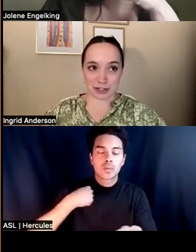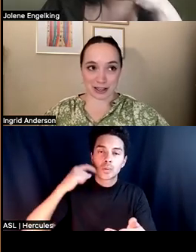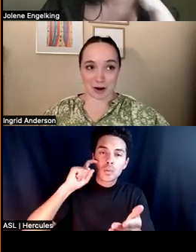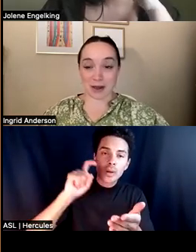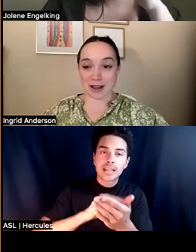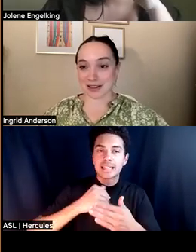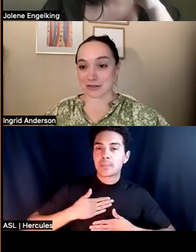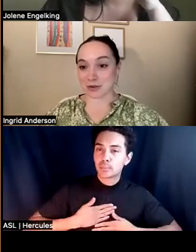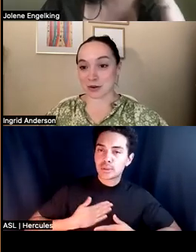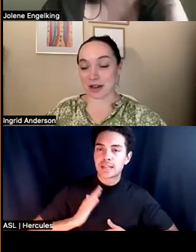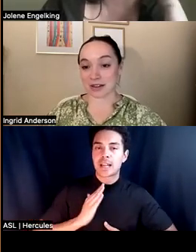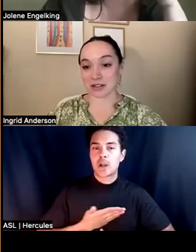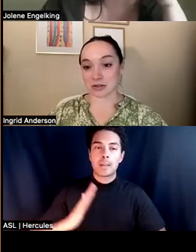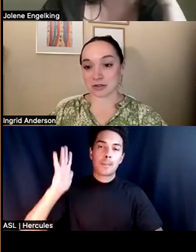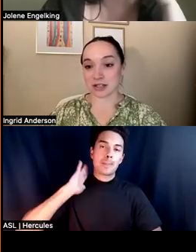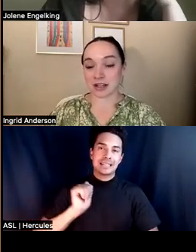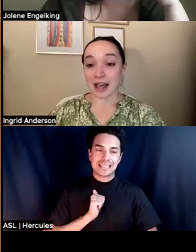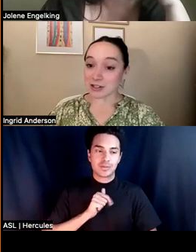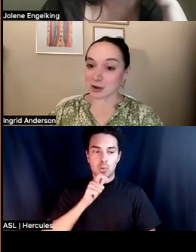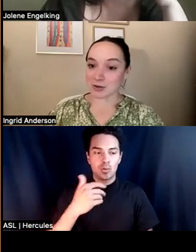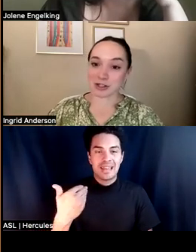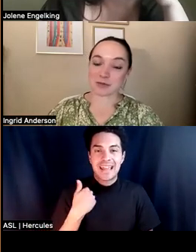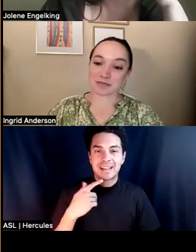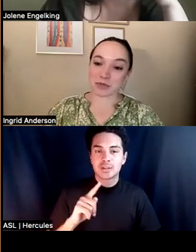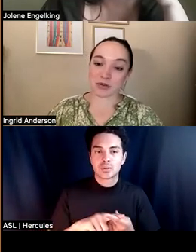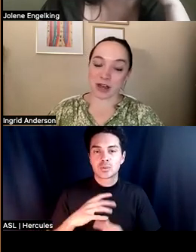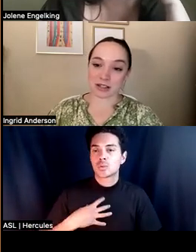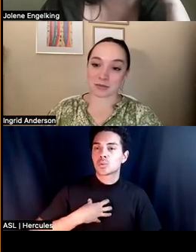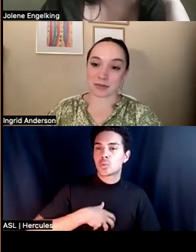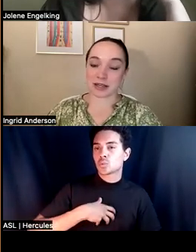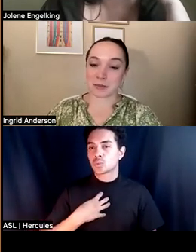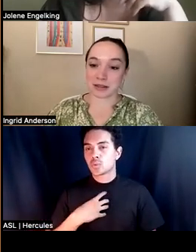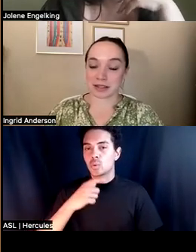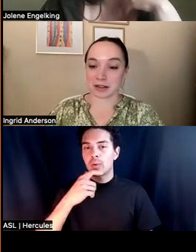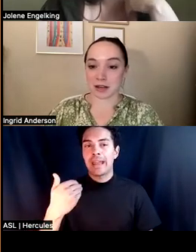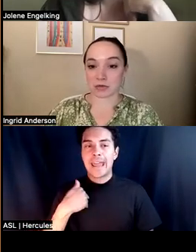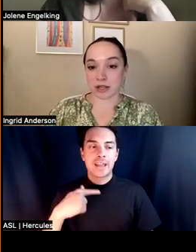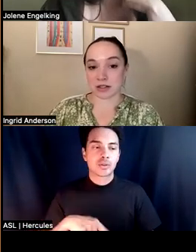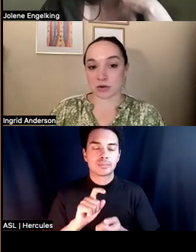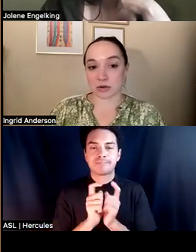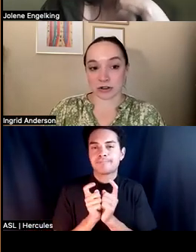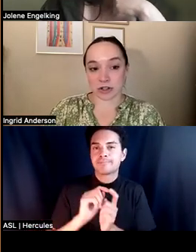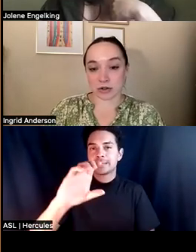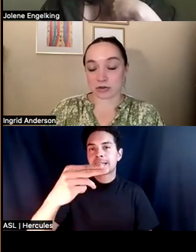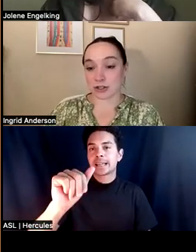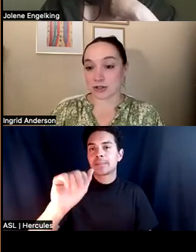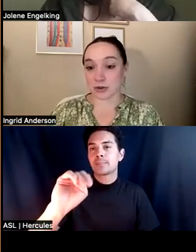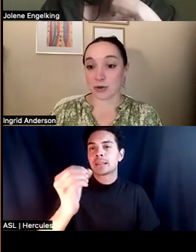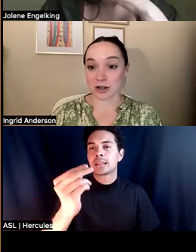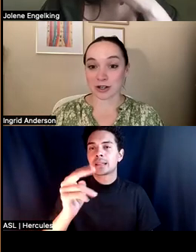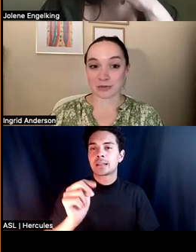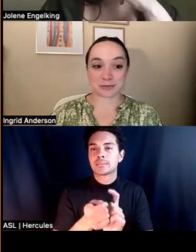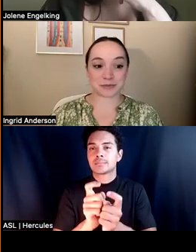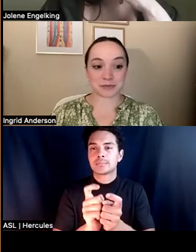and appreciate our past selves who have had to code switch, who've had to be a chameleon in a lot of ways in order to just